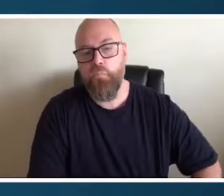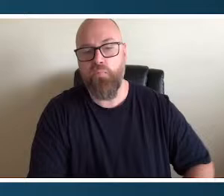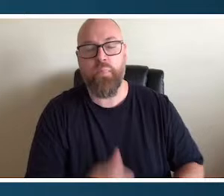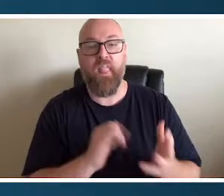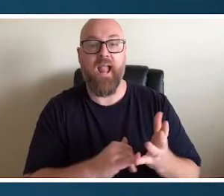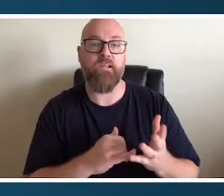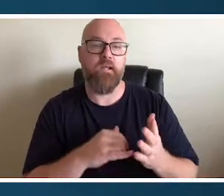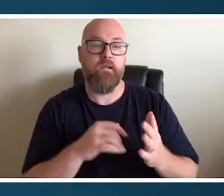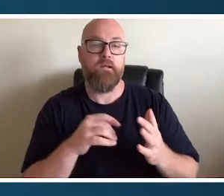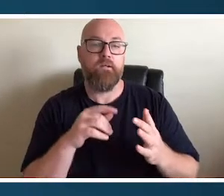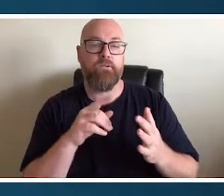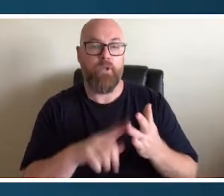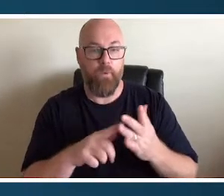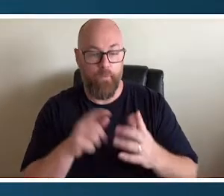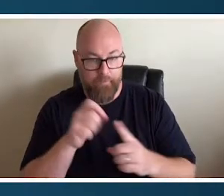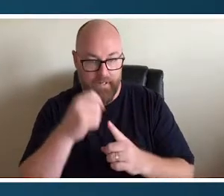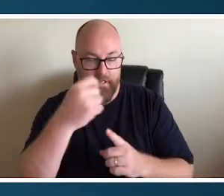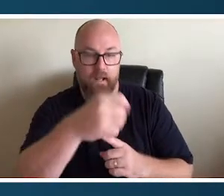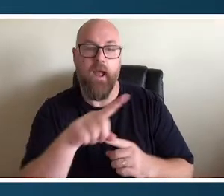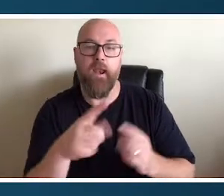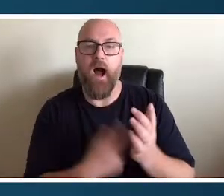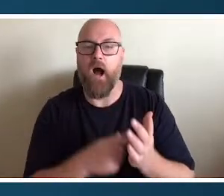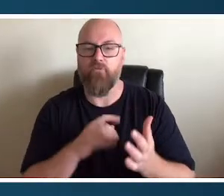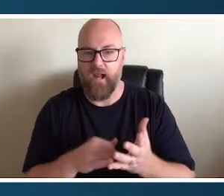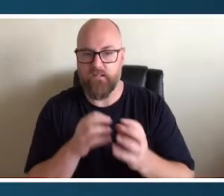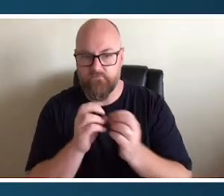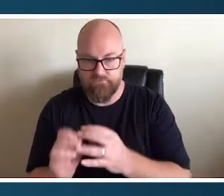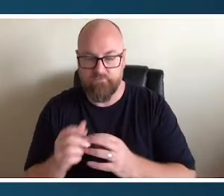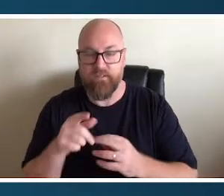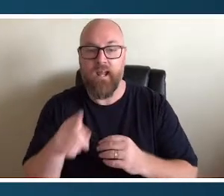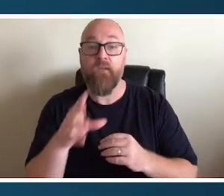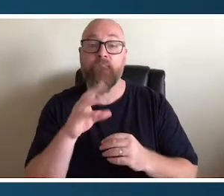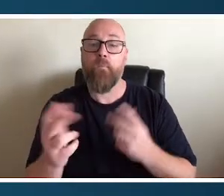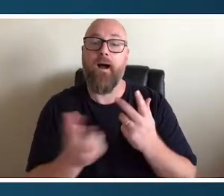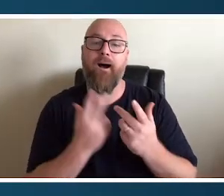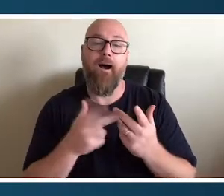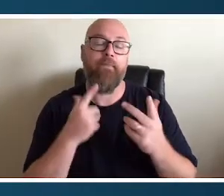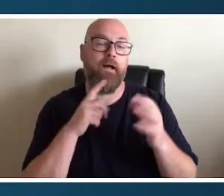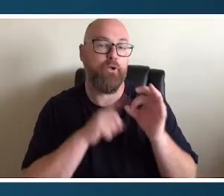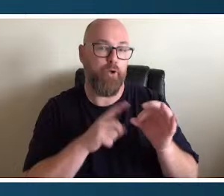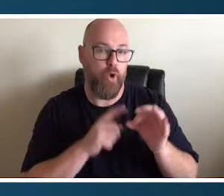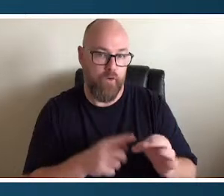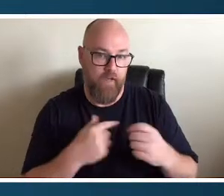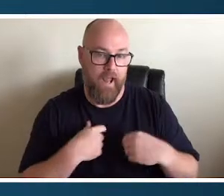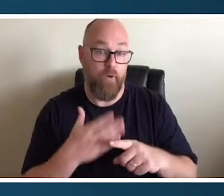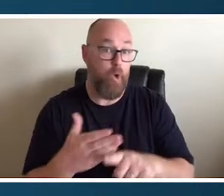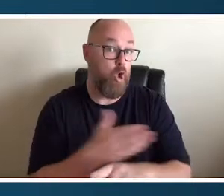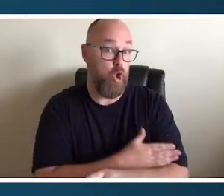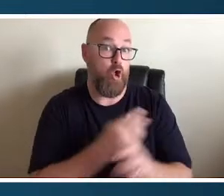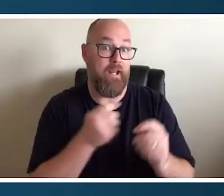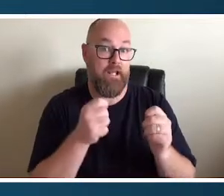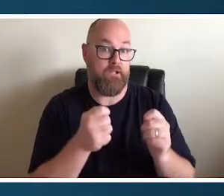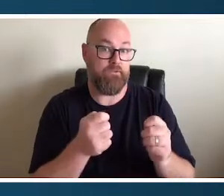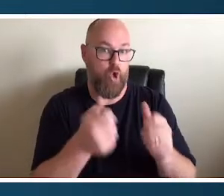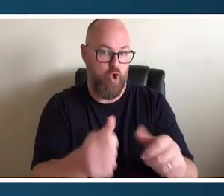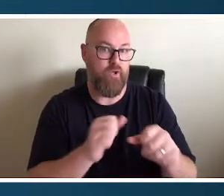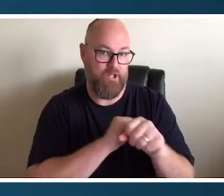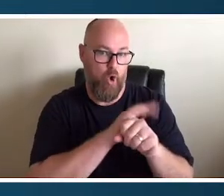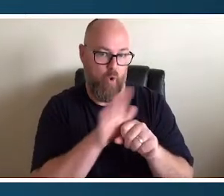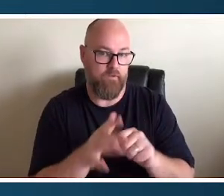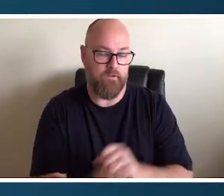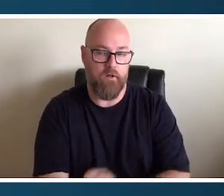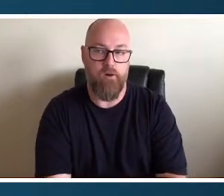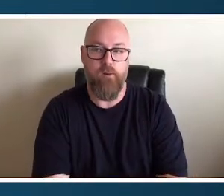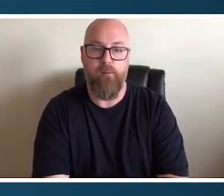RSE 2022 were a result from our survey that we did at the early months of COVID-19. And the